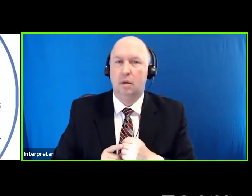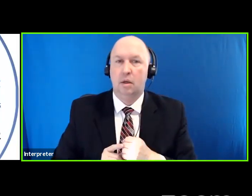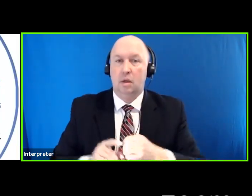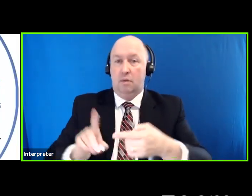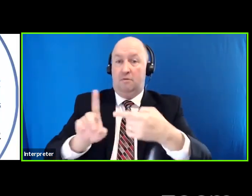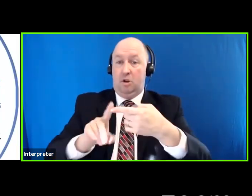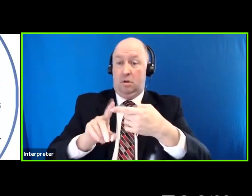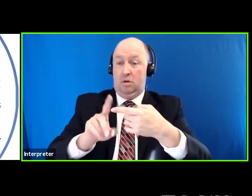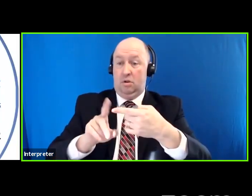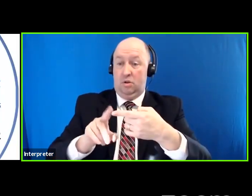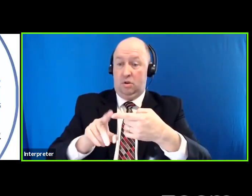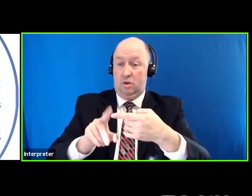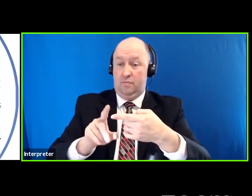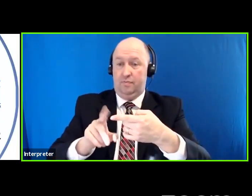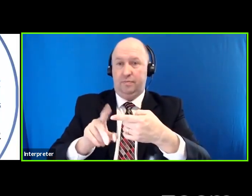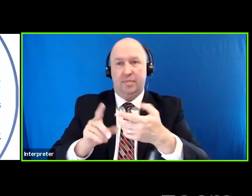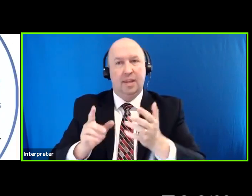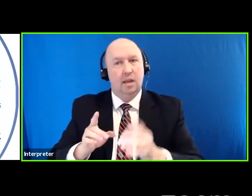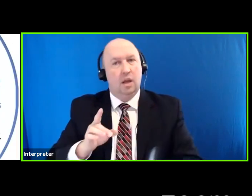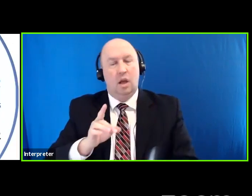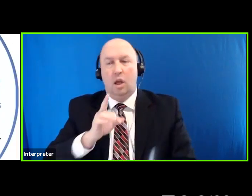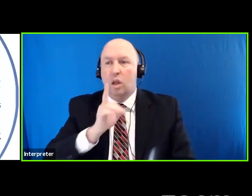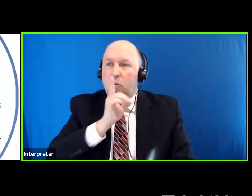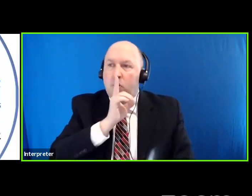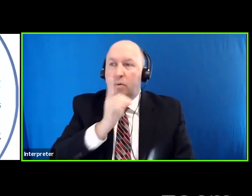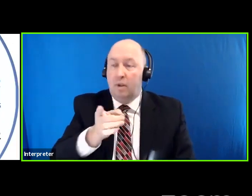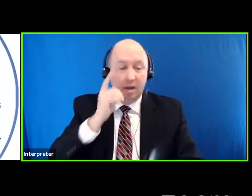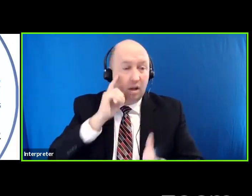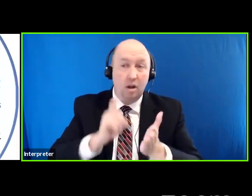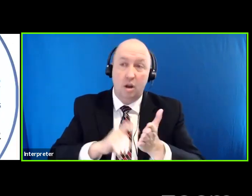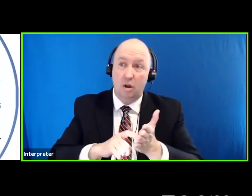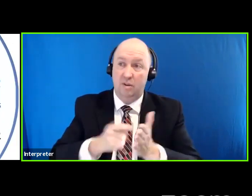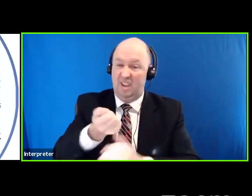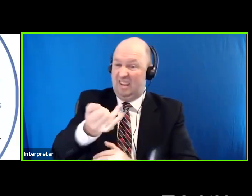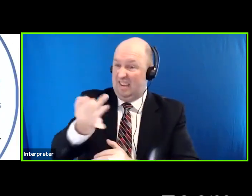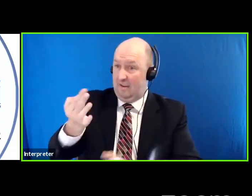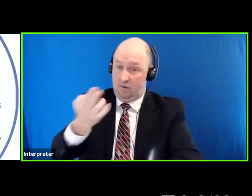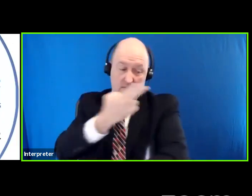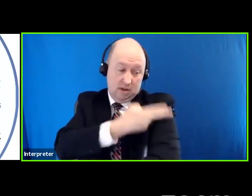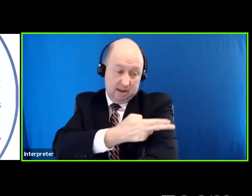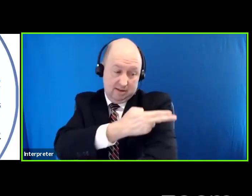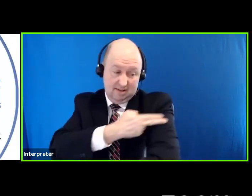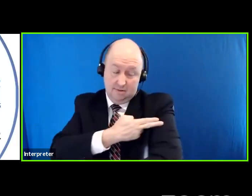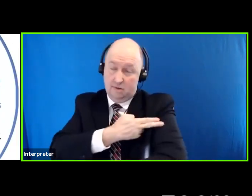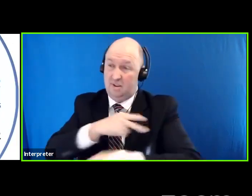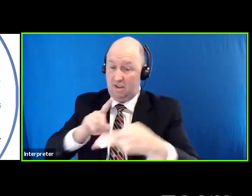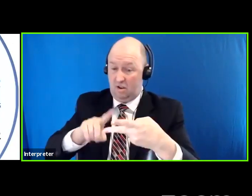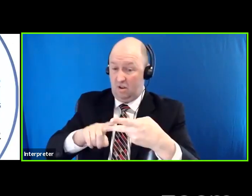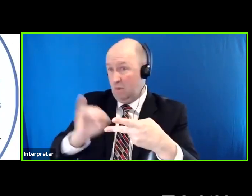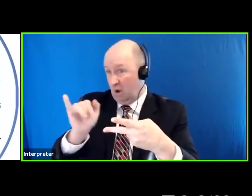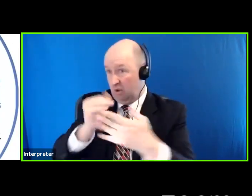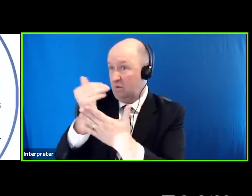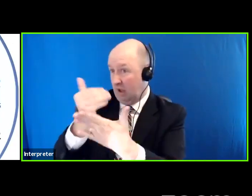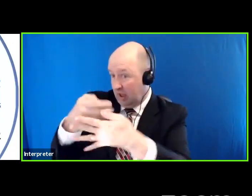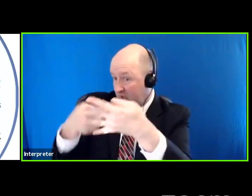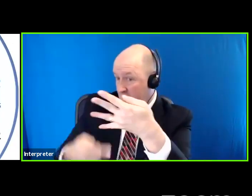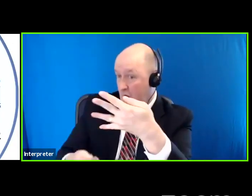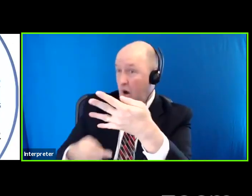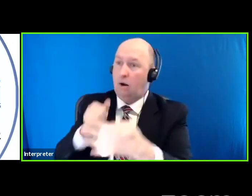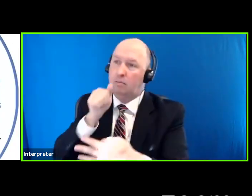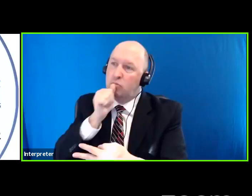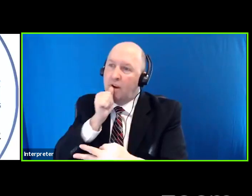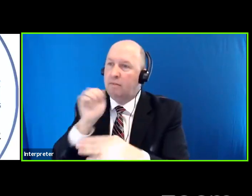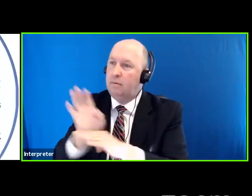we're working with our hospital providers. There's other providers on that list that are private industries. So those are a little bit harder.